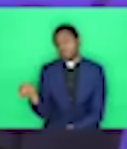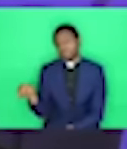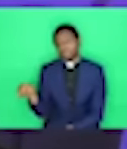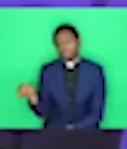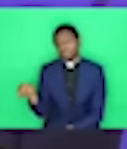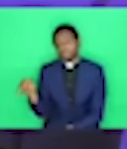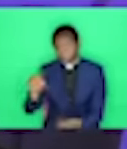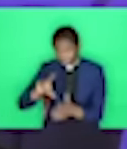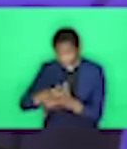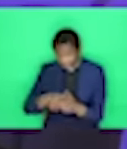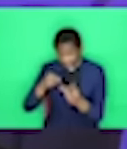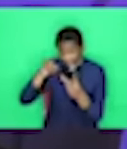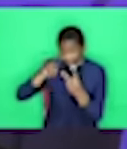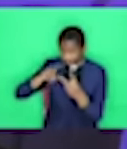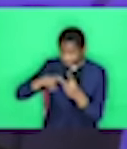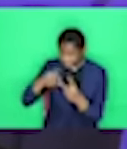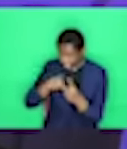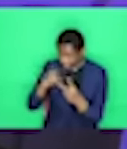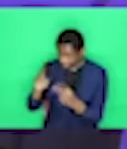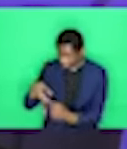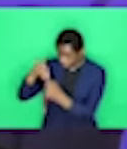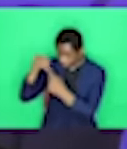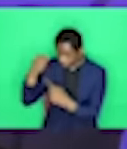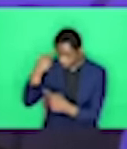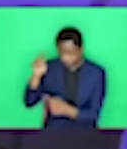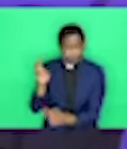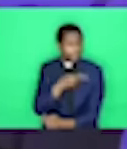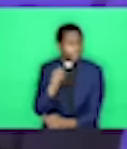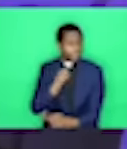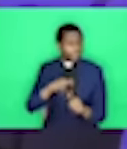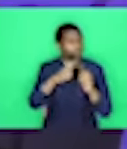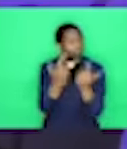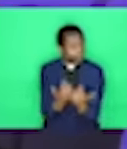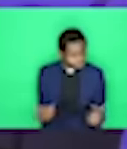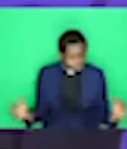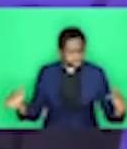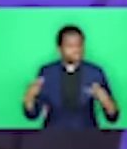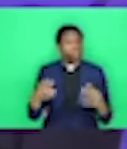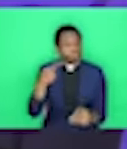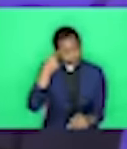Then we also had one for the clergy, the ministers of God.